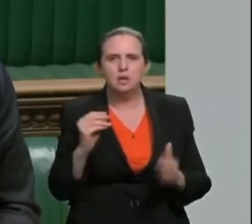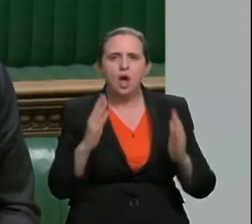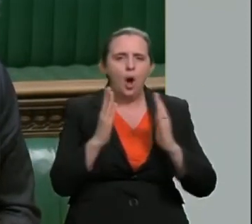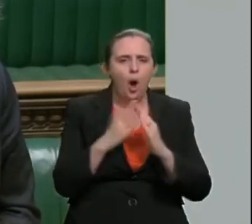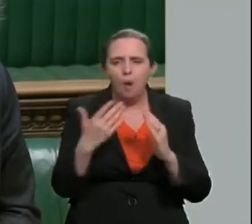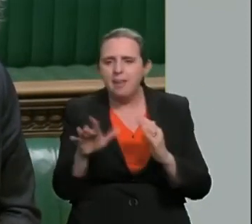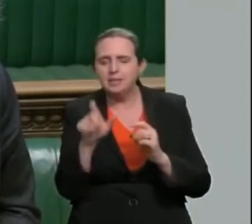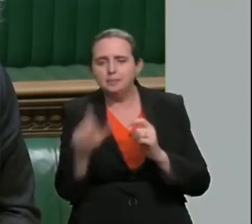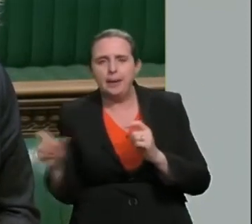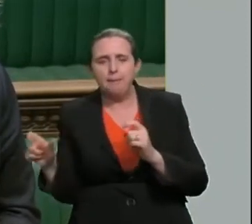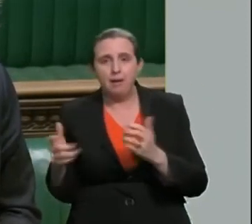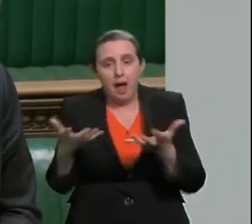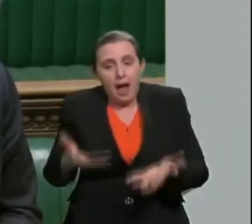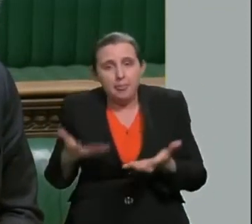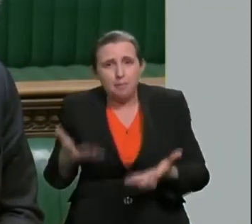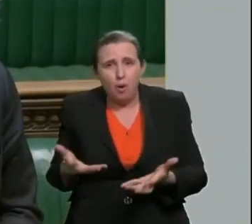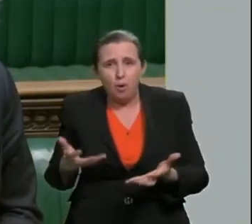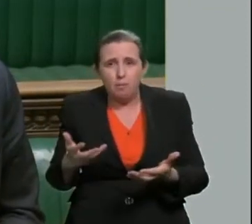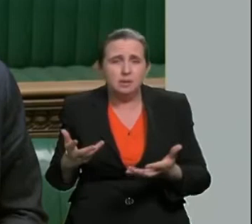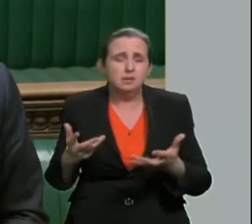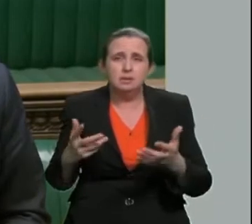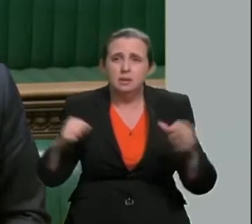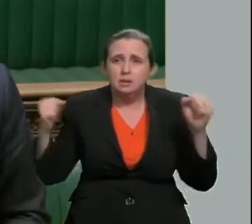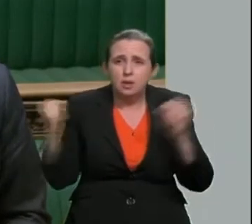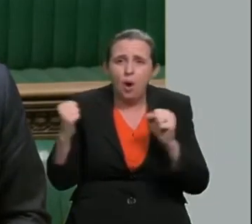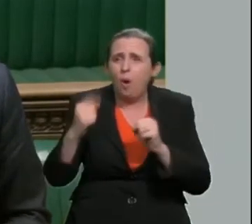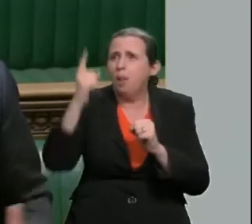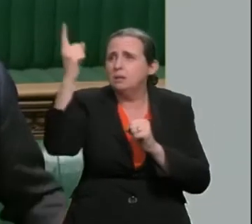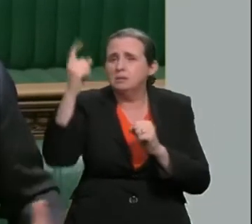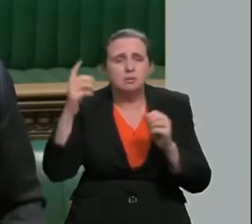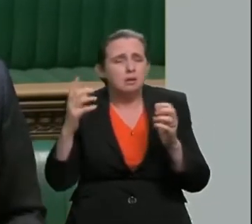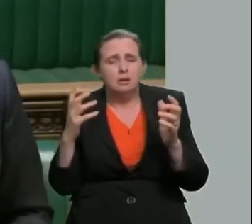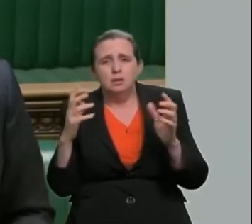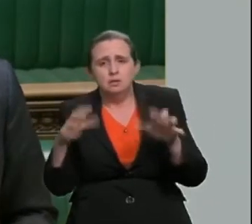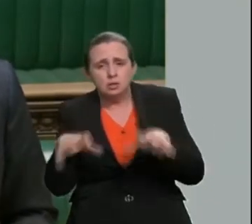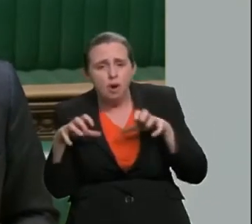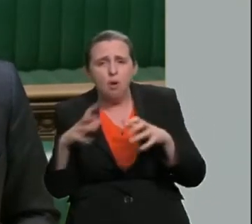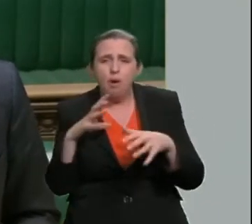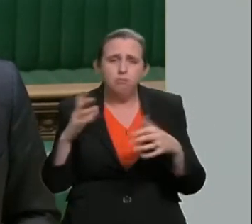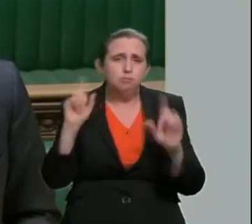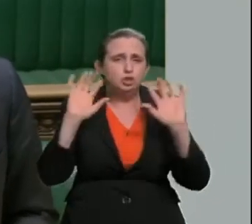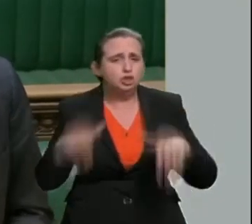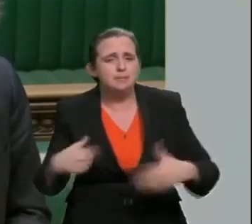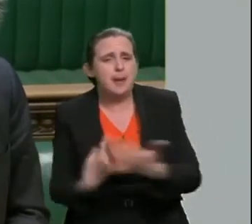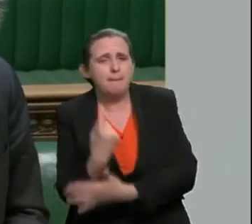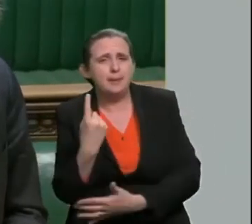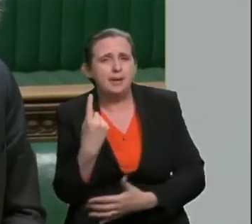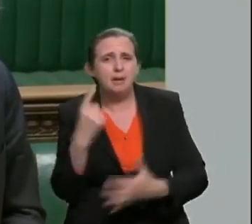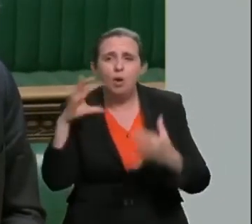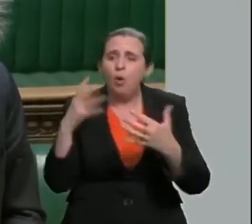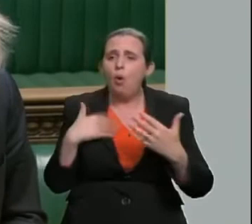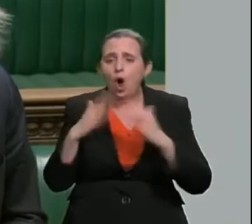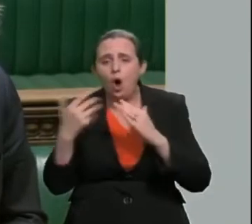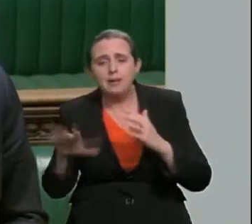sleeping or homeless, sleeping rough or being homeless as a result of this pandemic, or indeed through any other cause, Mr. Speaker. We've invested $700